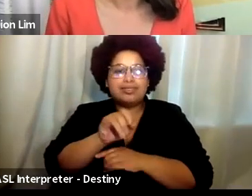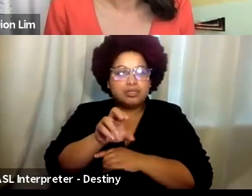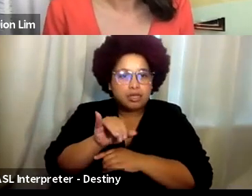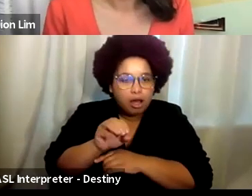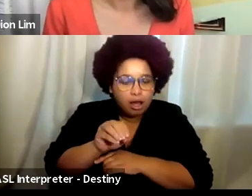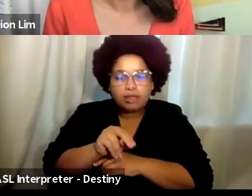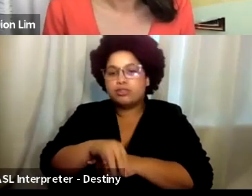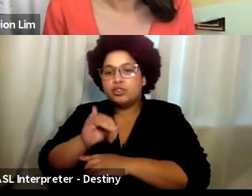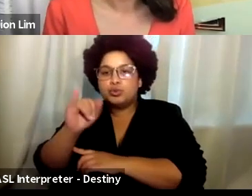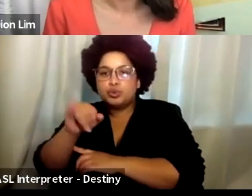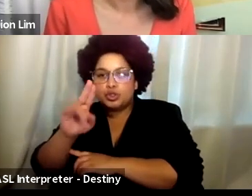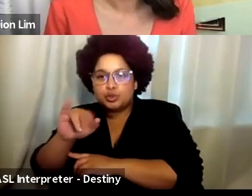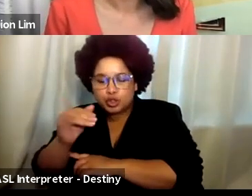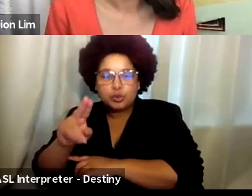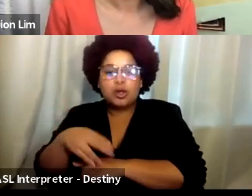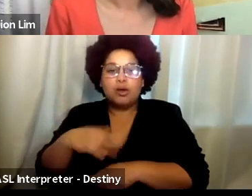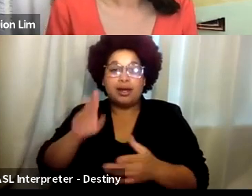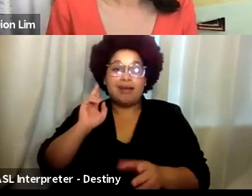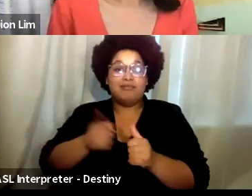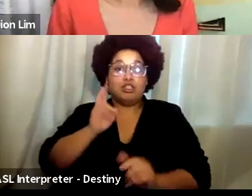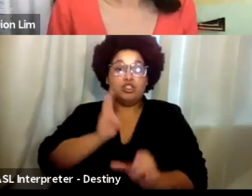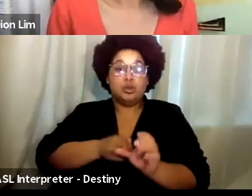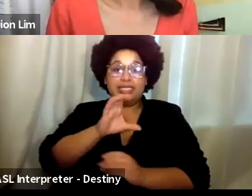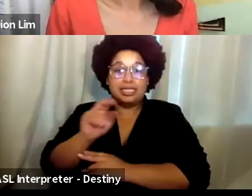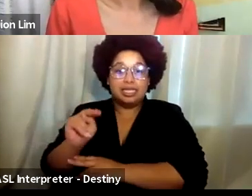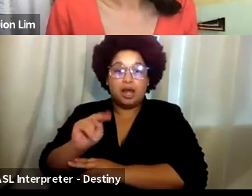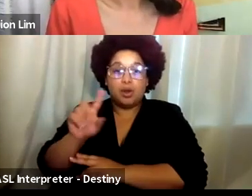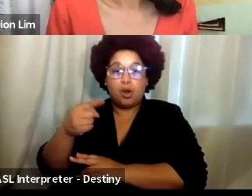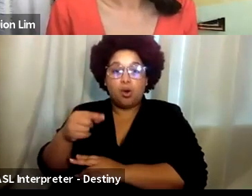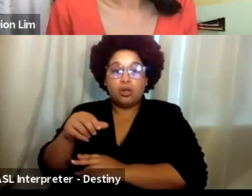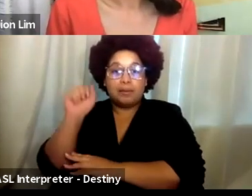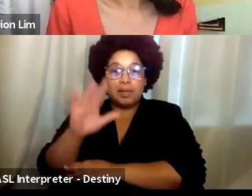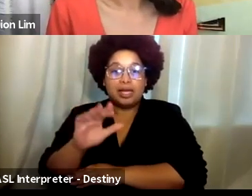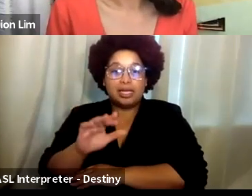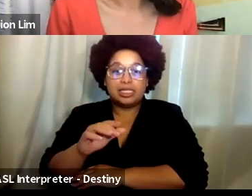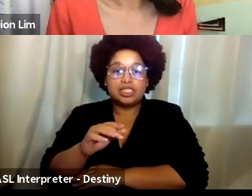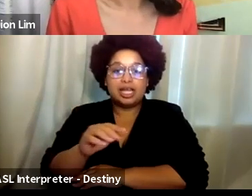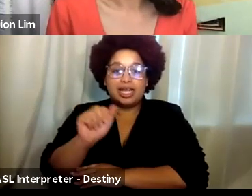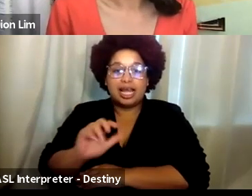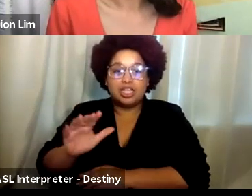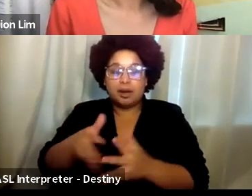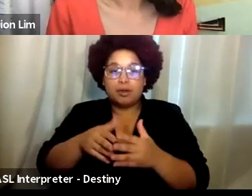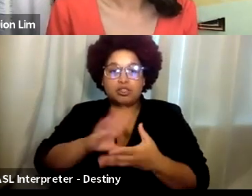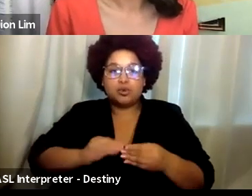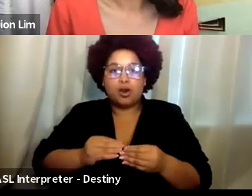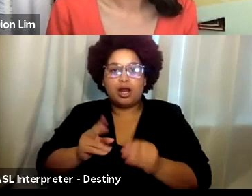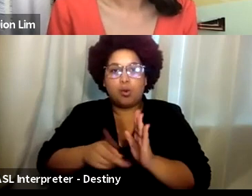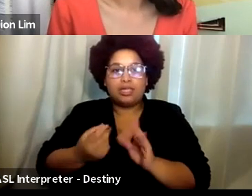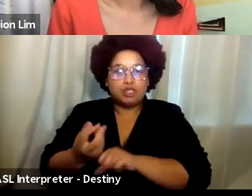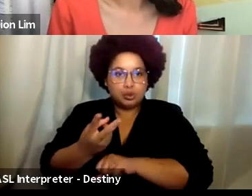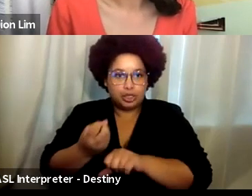is, you know, I felt like when I first joined CNN, I would only pitch an Asian American story once every 2 years. Mm-hmm. Like I had this thing